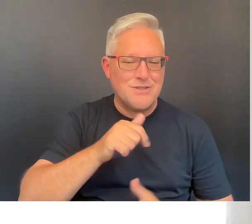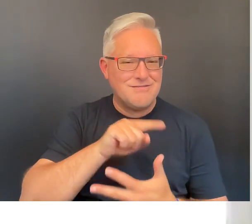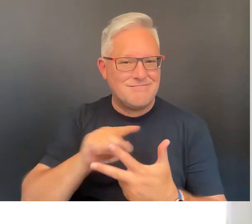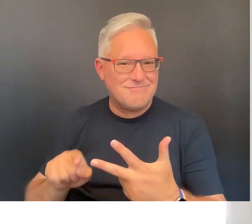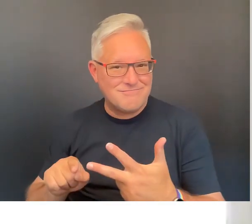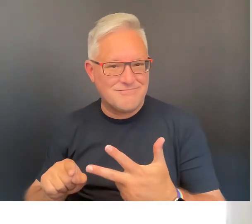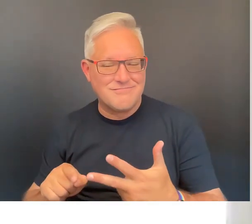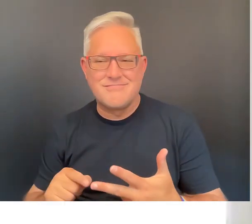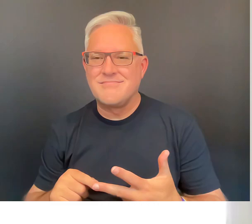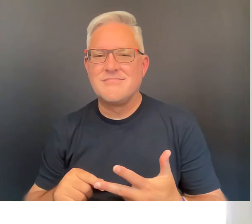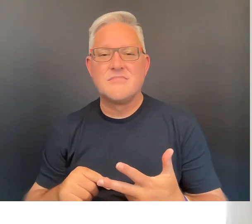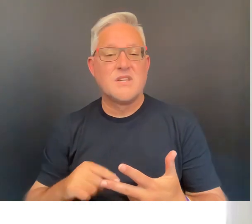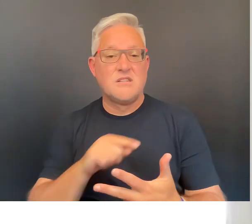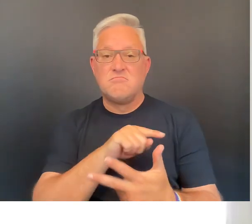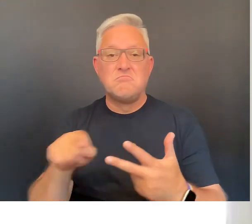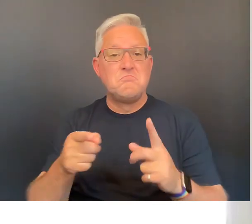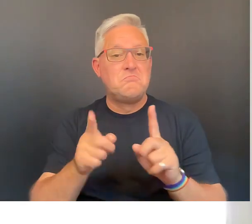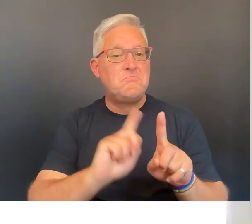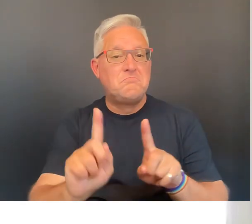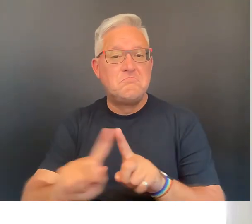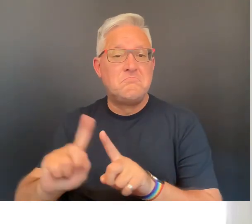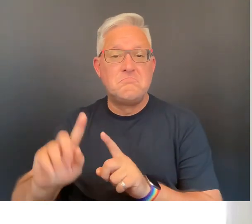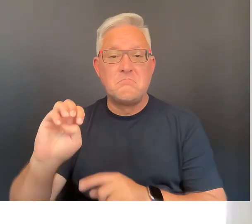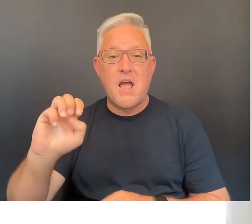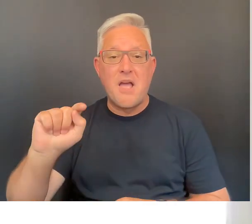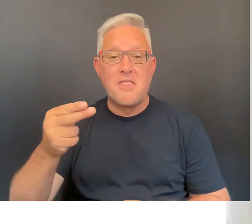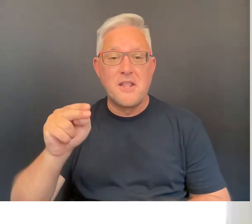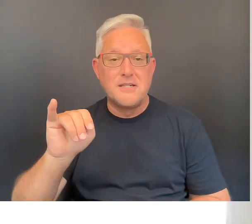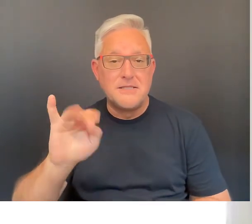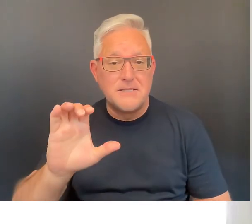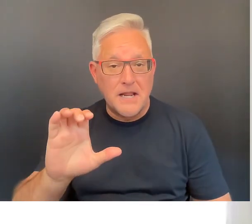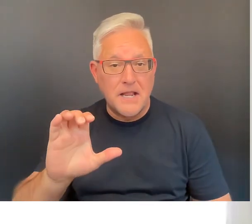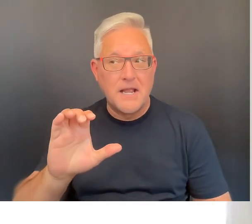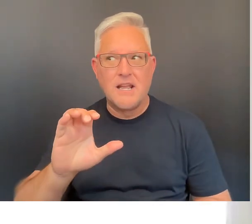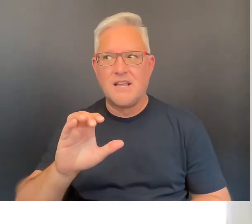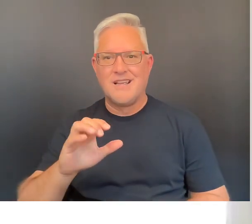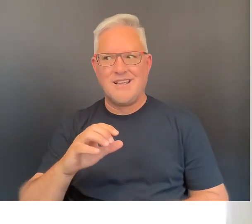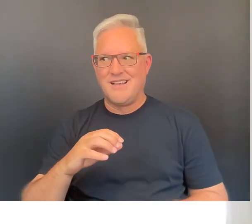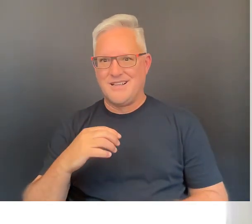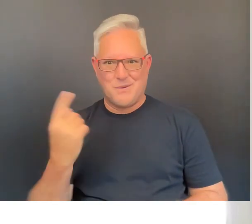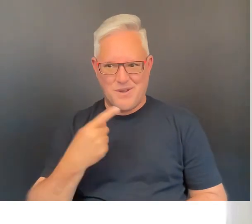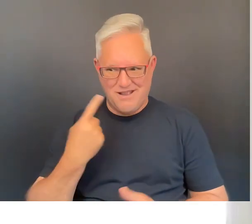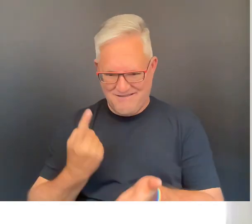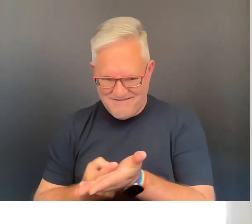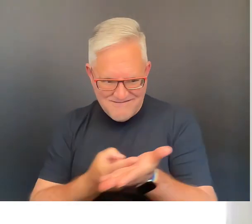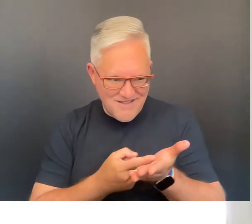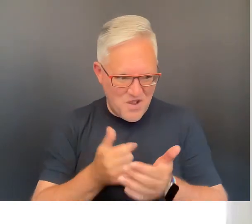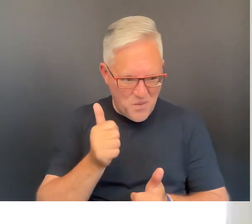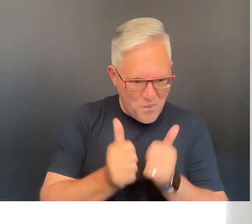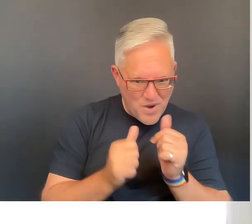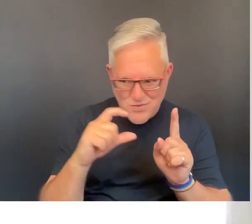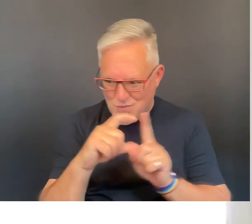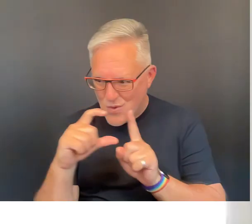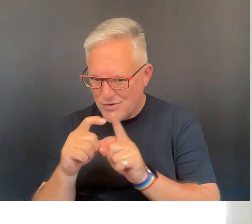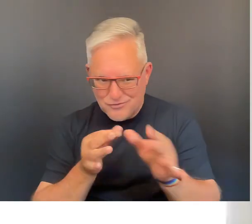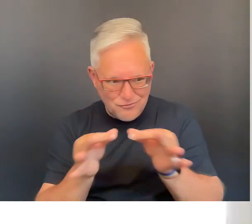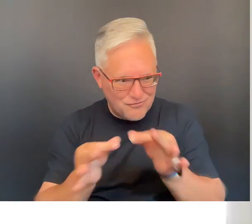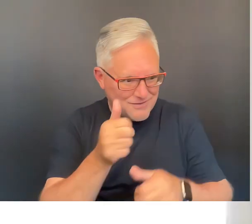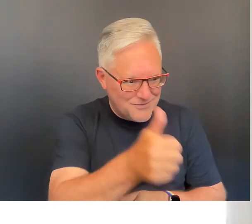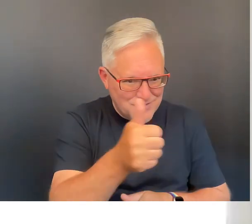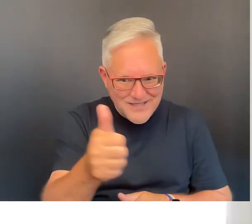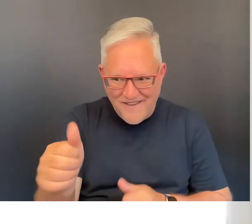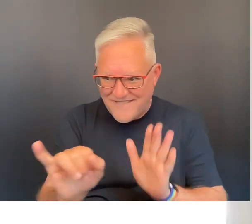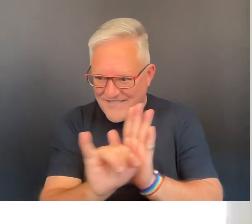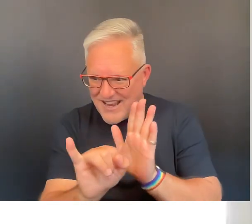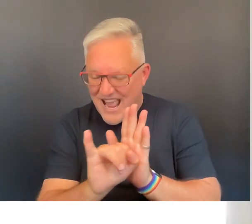um, and they are multi-ethnic. We actually have been tossing around what words they can figure out how to use